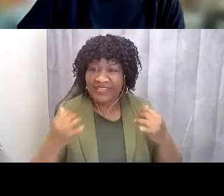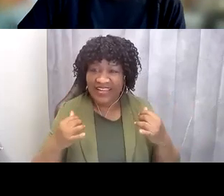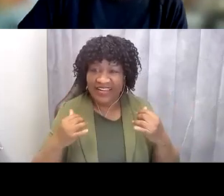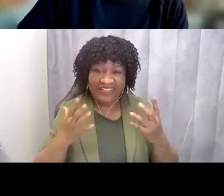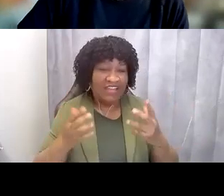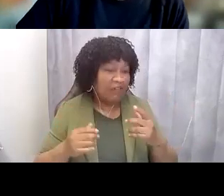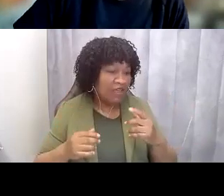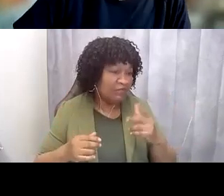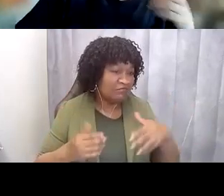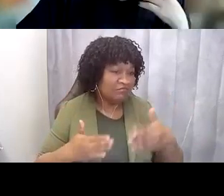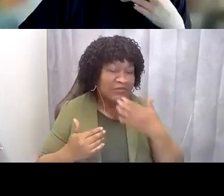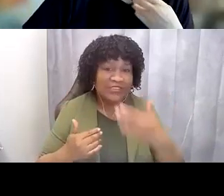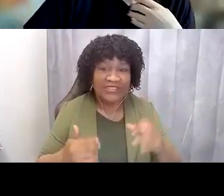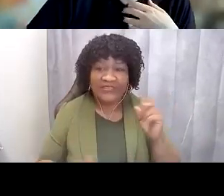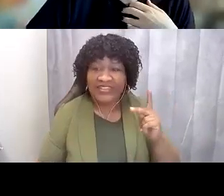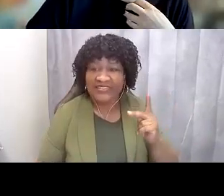bad. Okay.